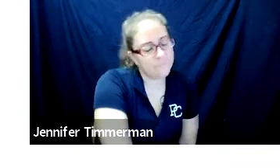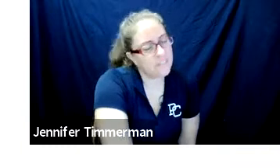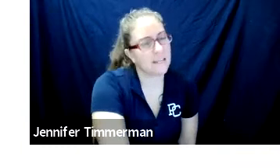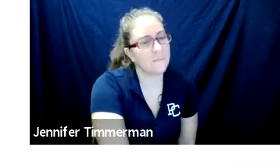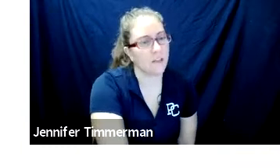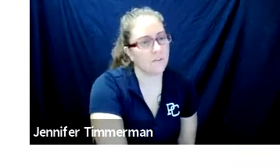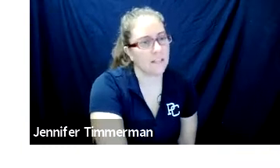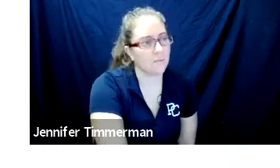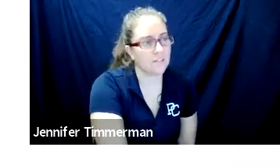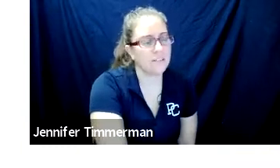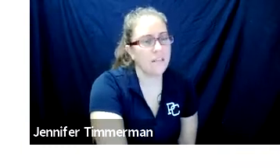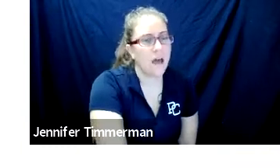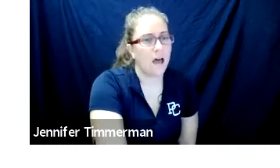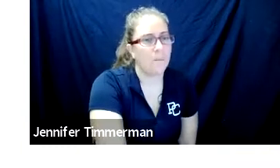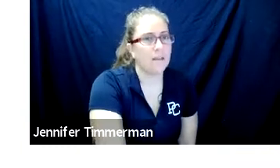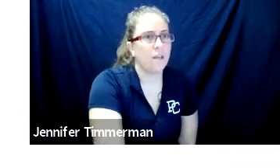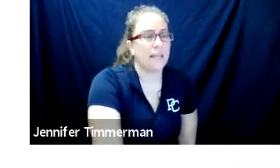out. It's the same in other languages.